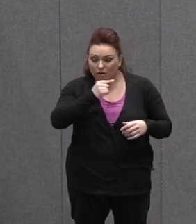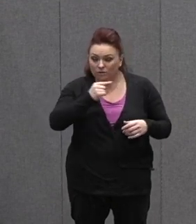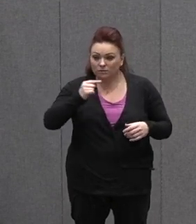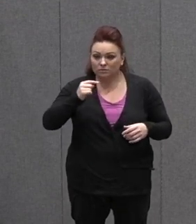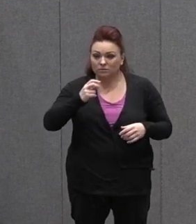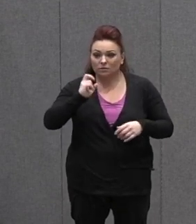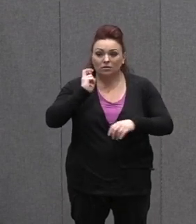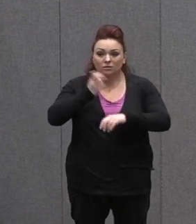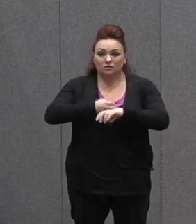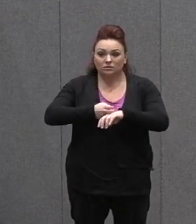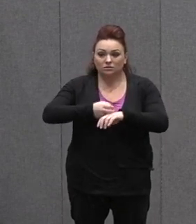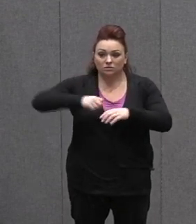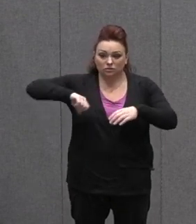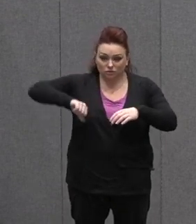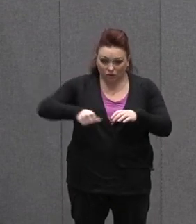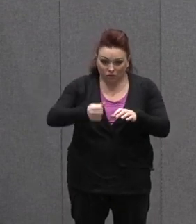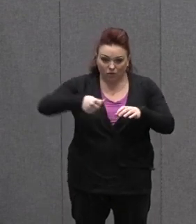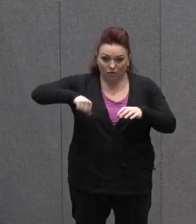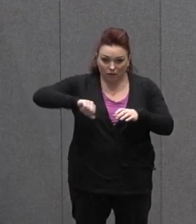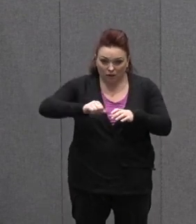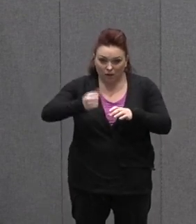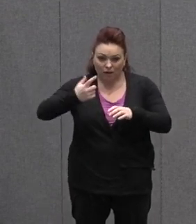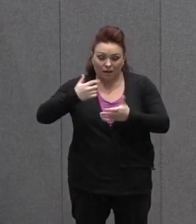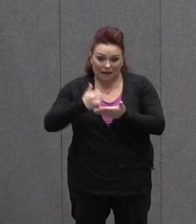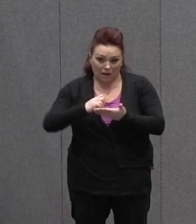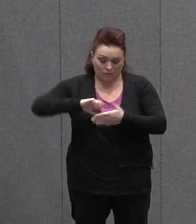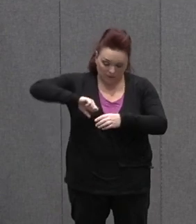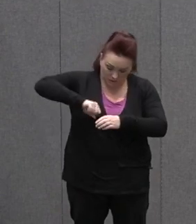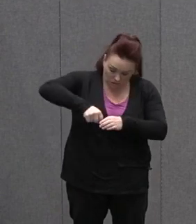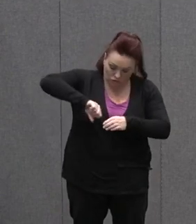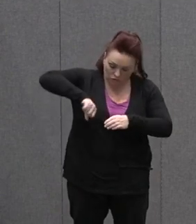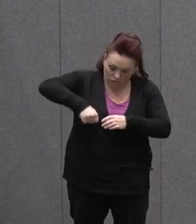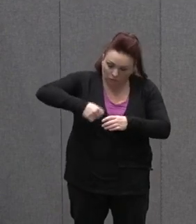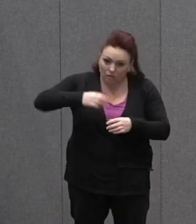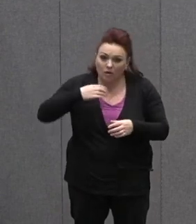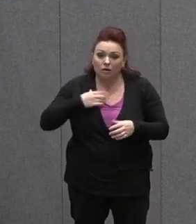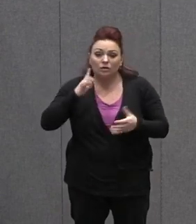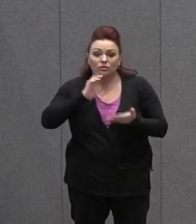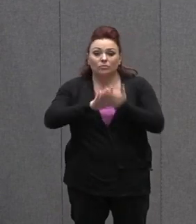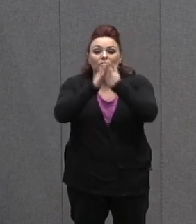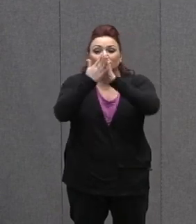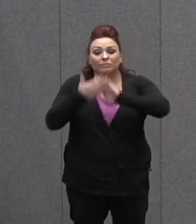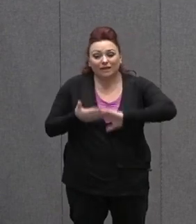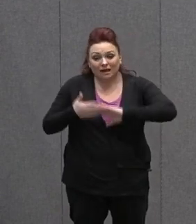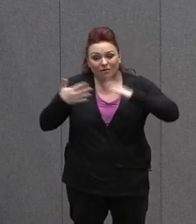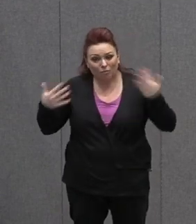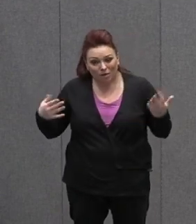Stone metates inside our casa help us grind our corn to masa.